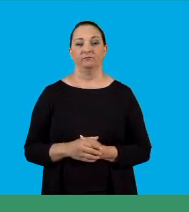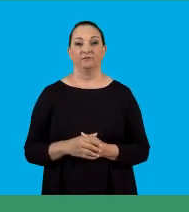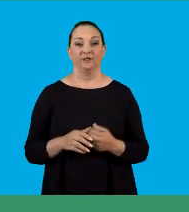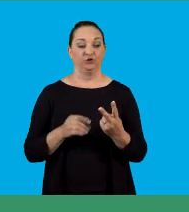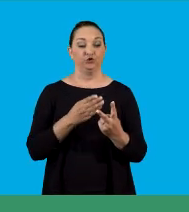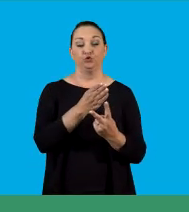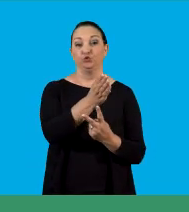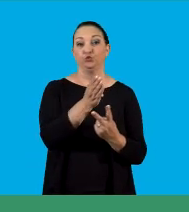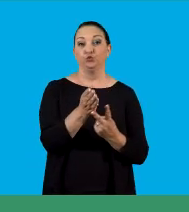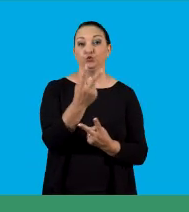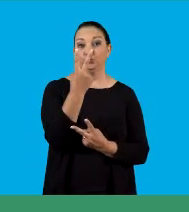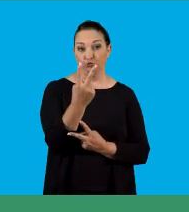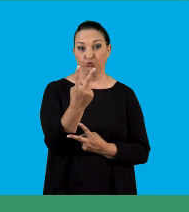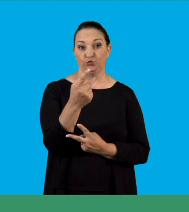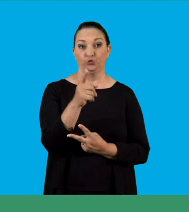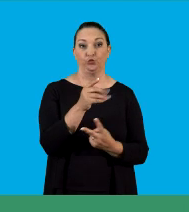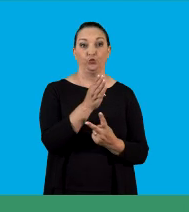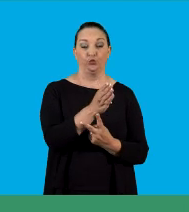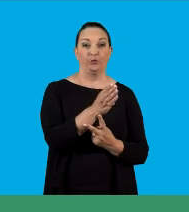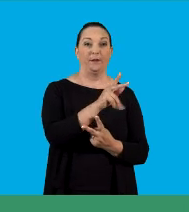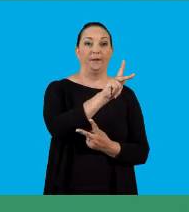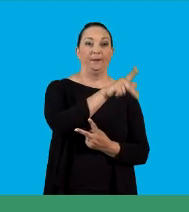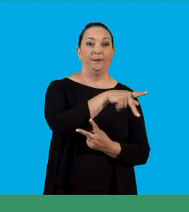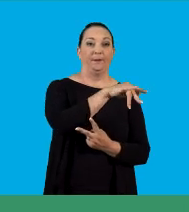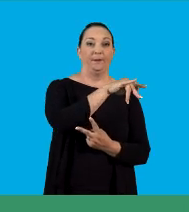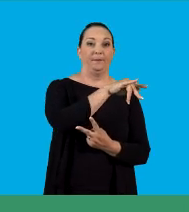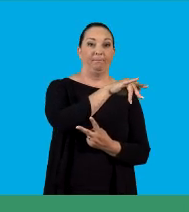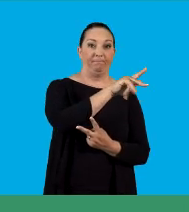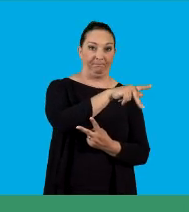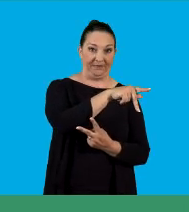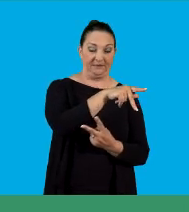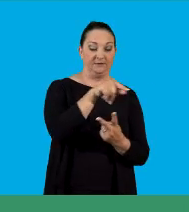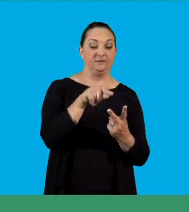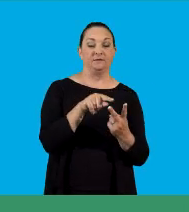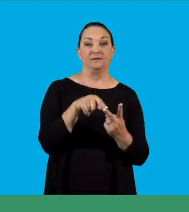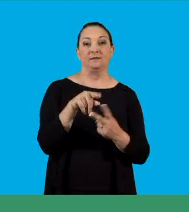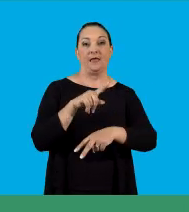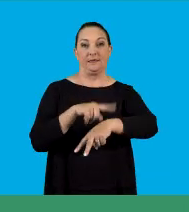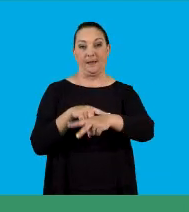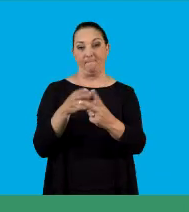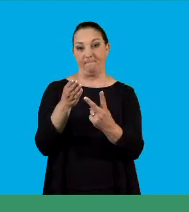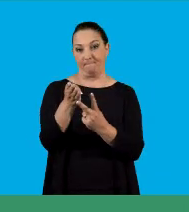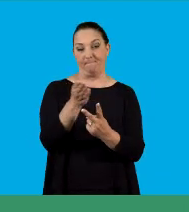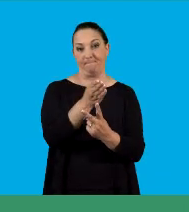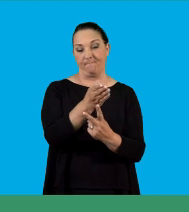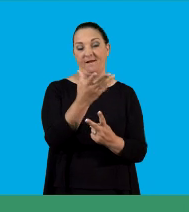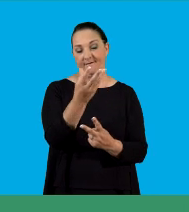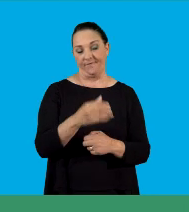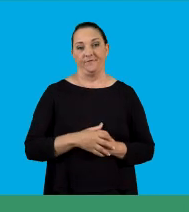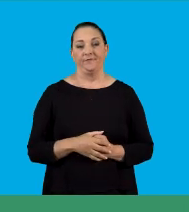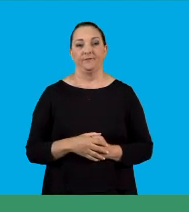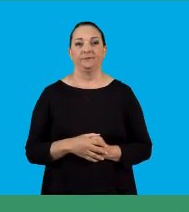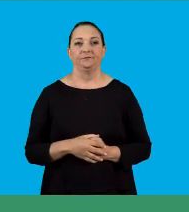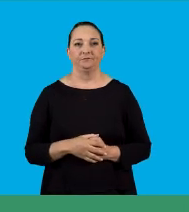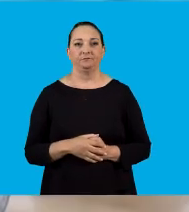those two remuneration methods? Don't forget, we've got your piecemeal and your time-related method.